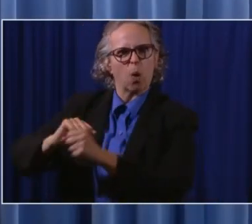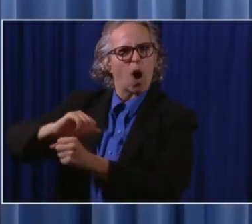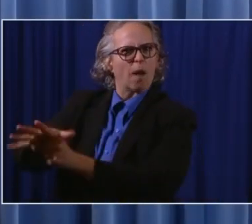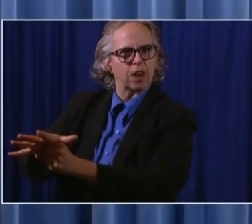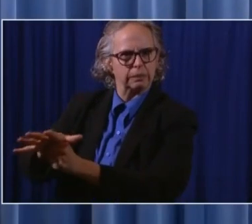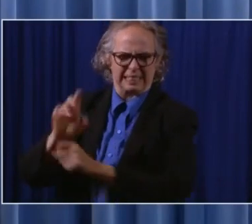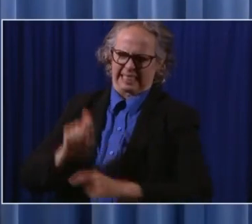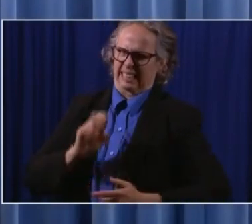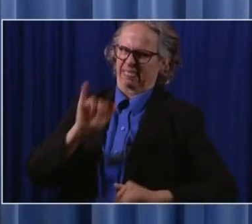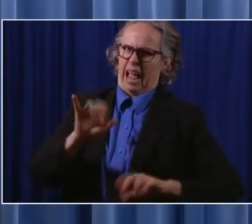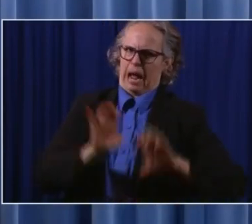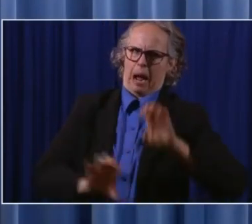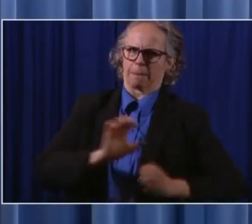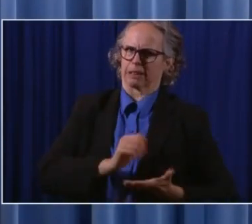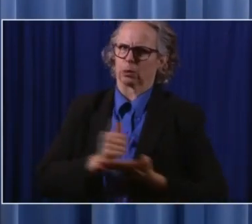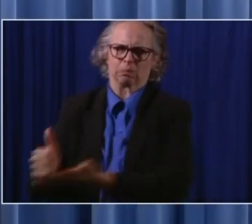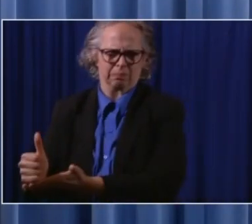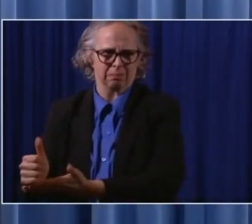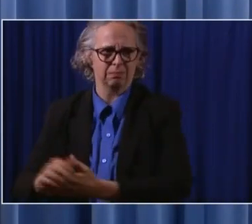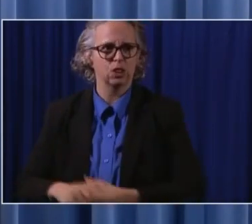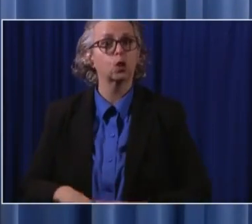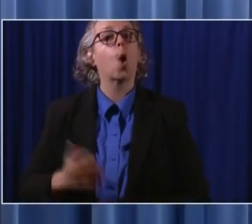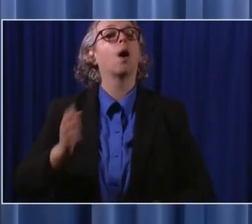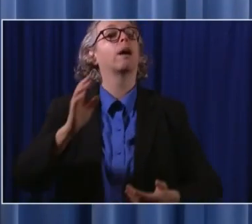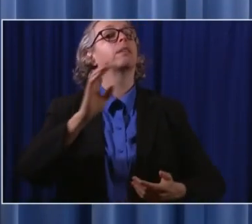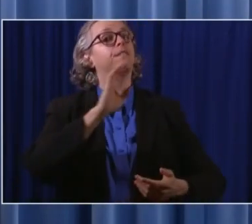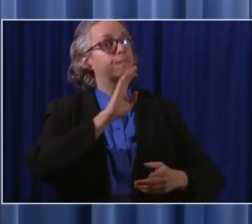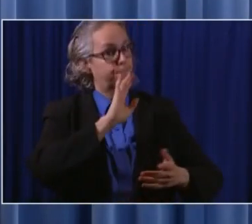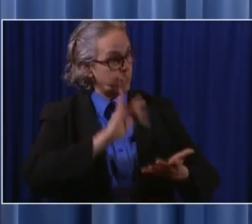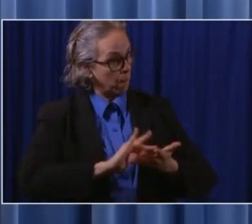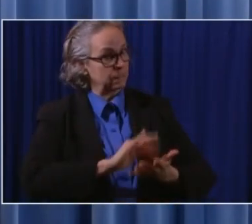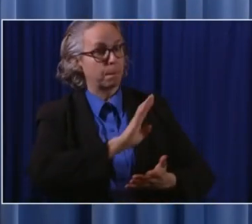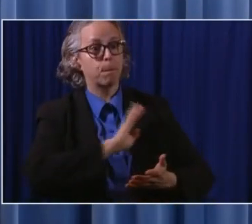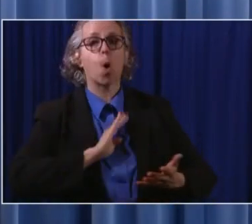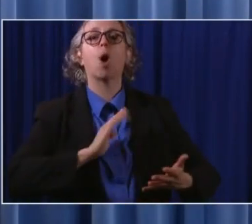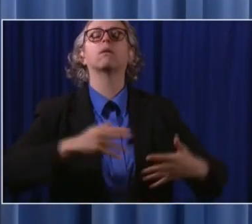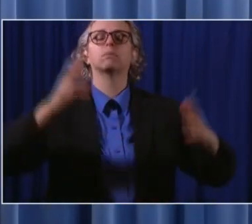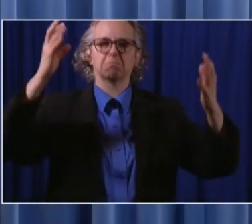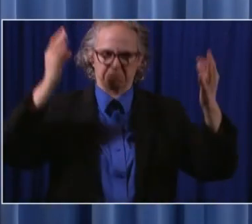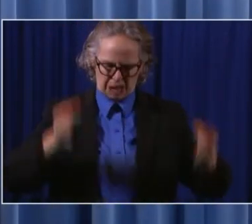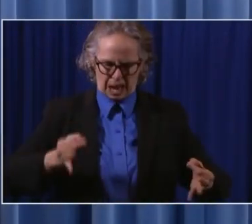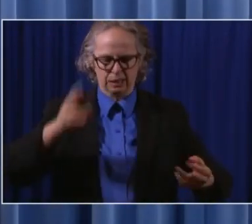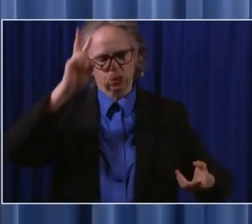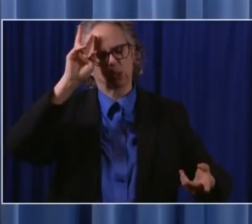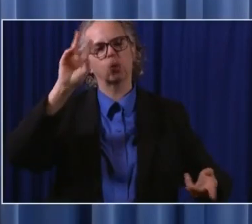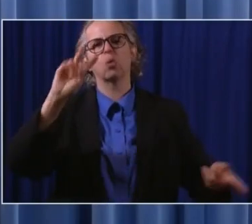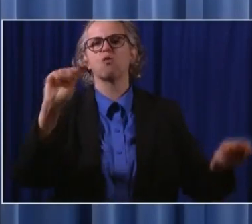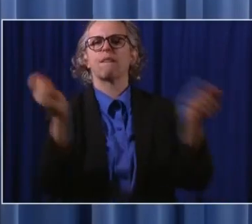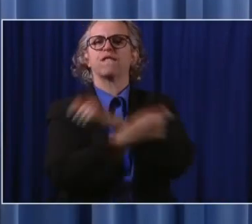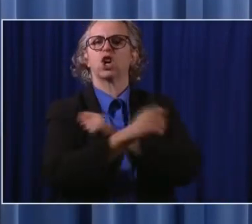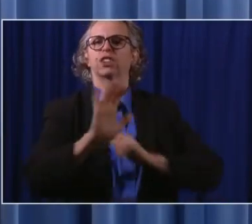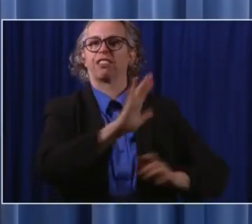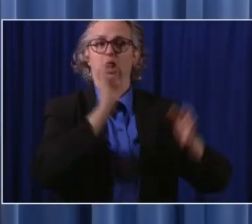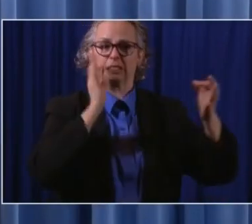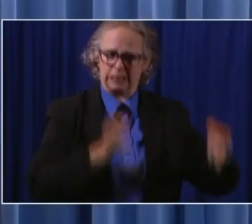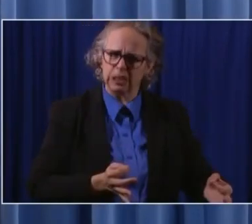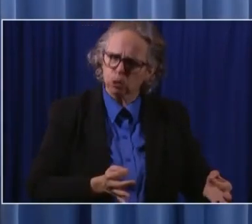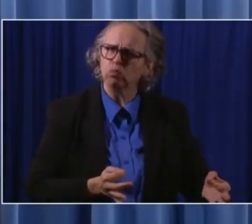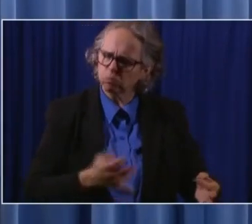State Pharmacy Board has now reversed that decision, and that was the right thing to do.